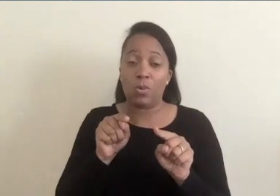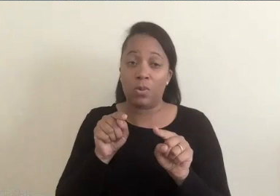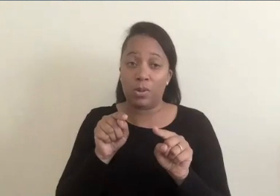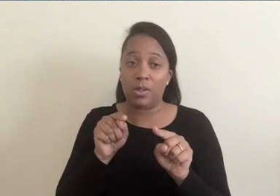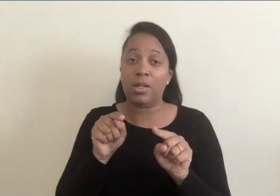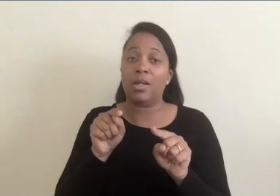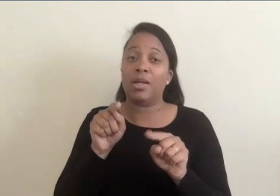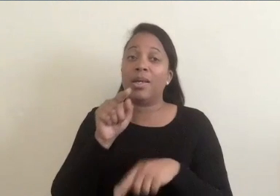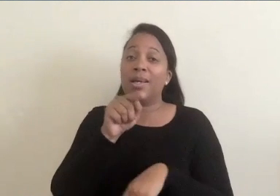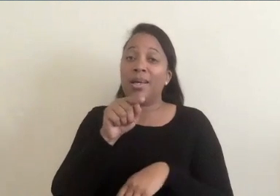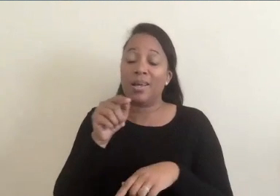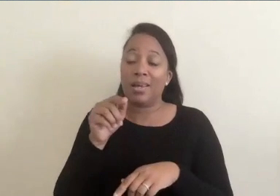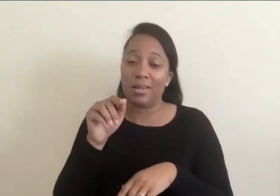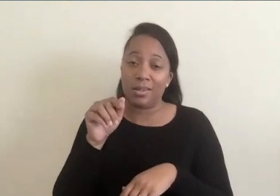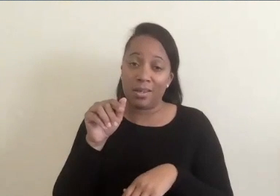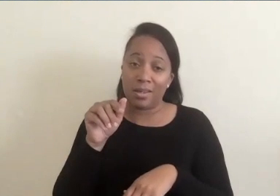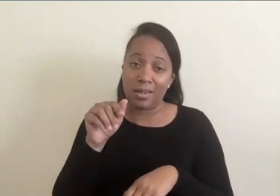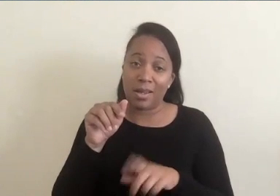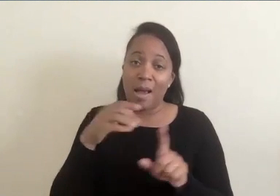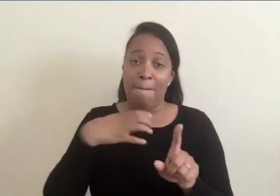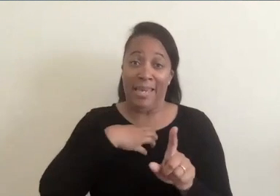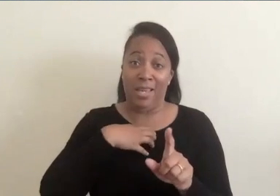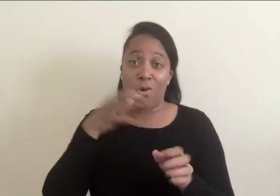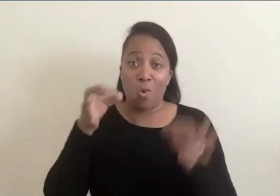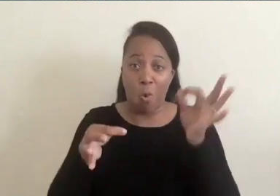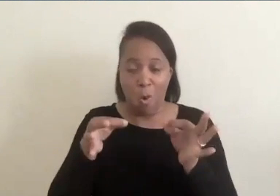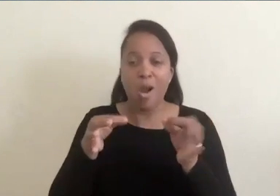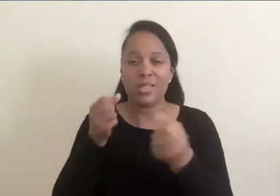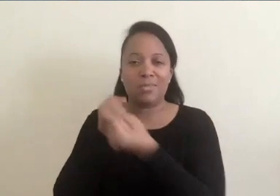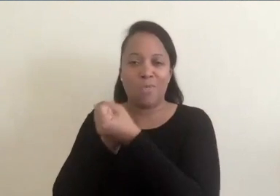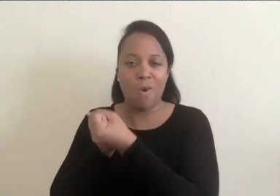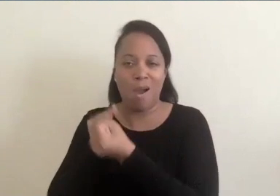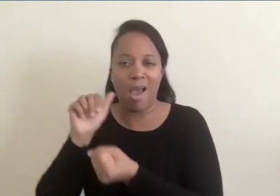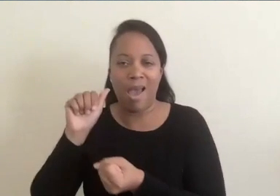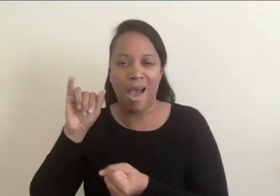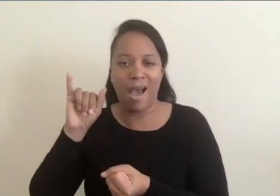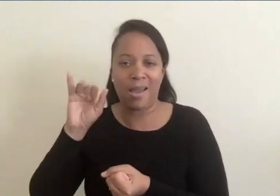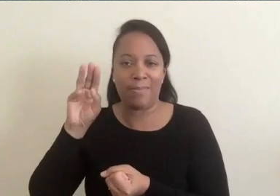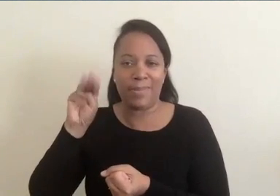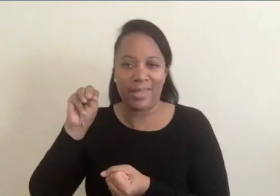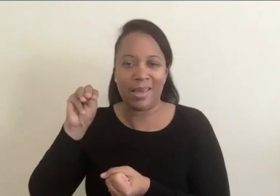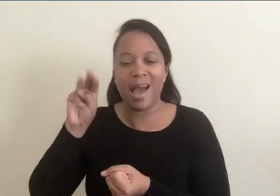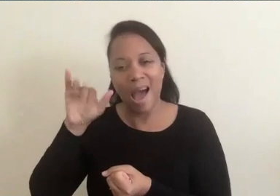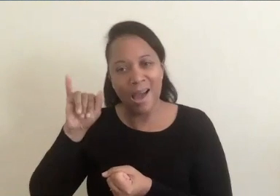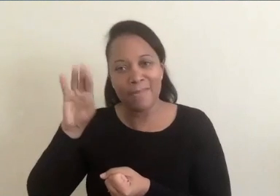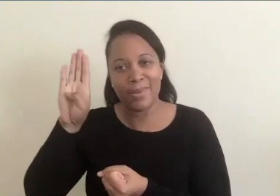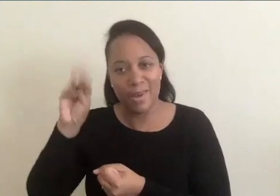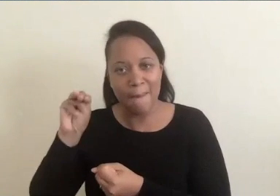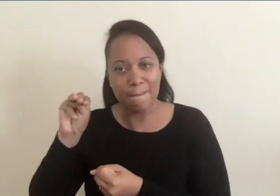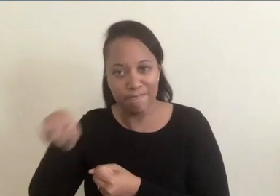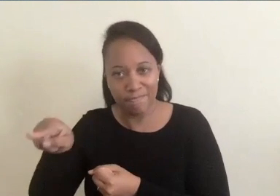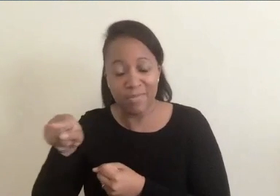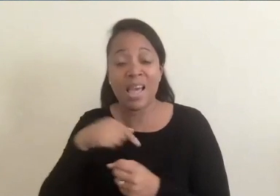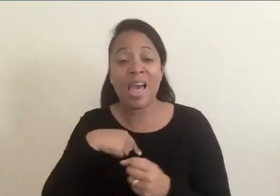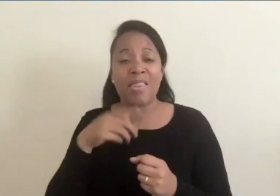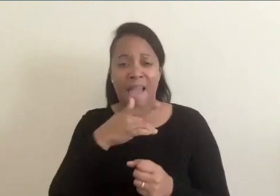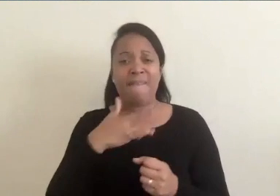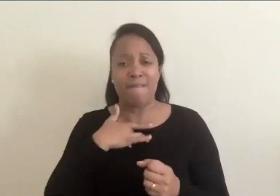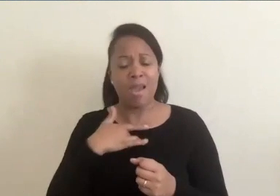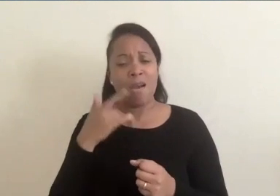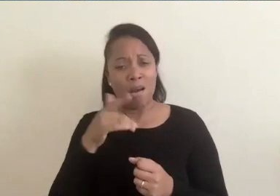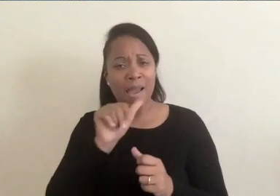They upheld the decision for IBM, and they determined that the ASL interpreters and CART